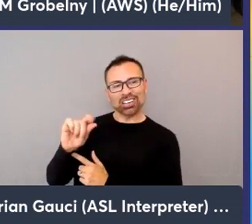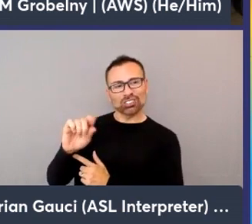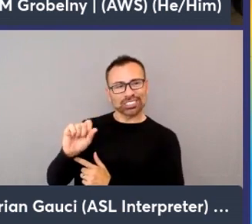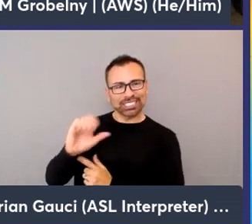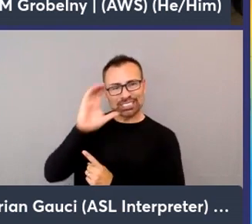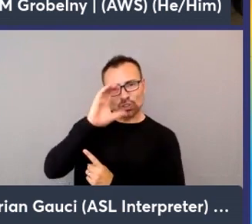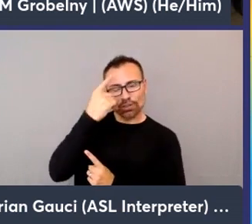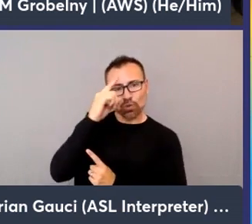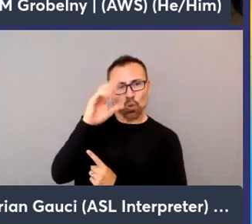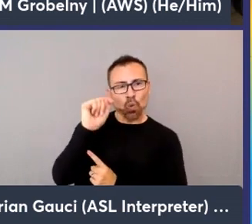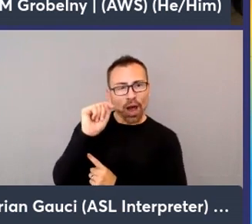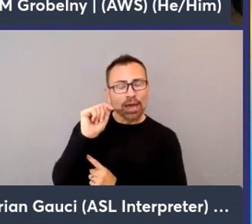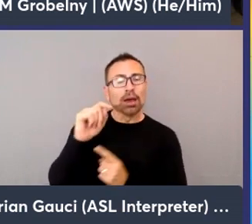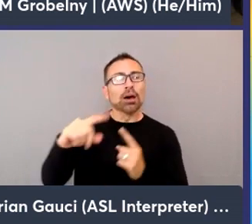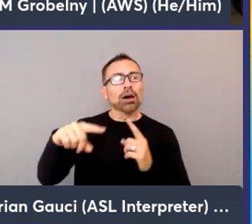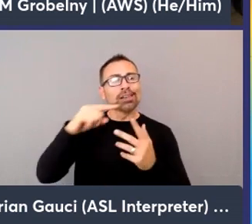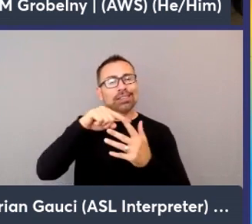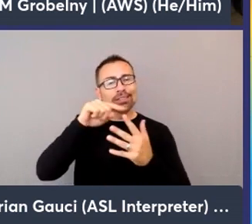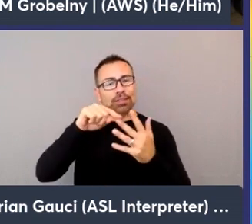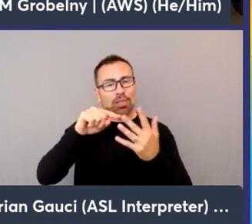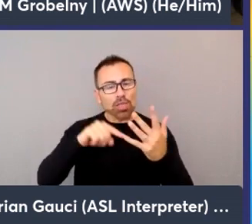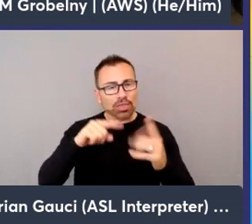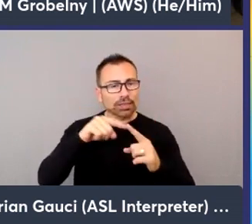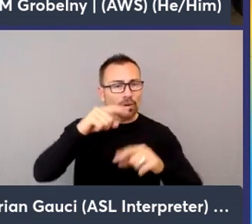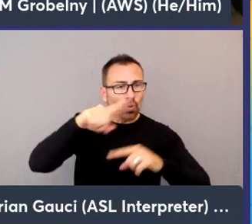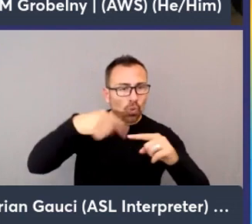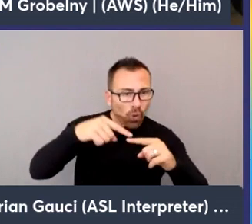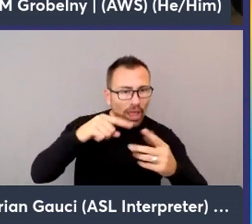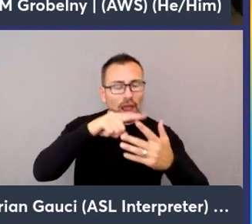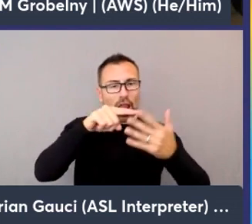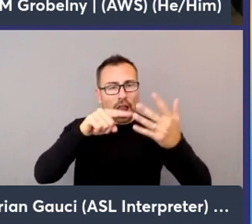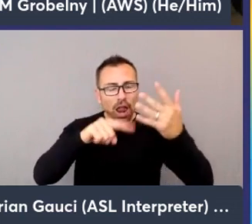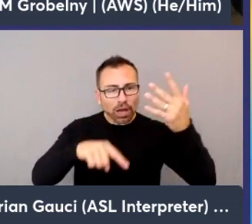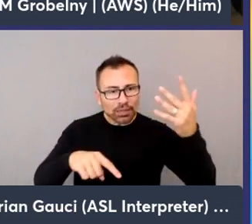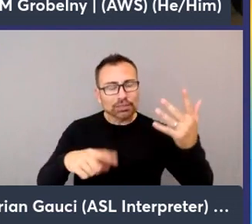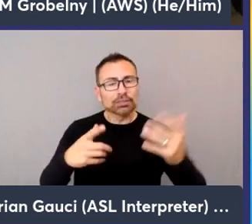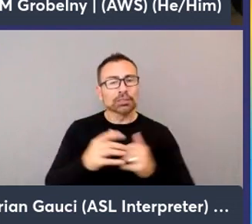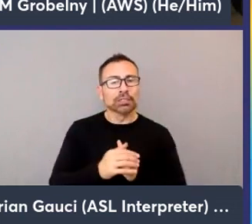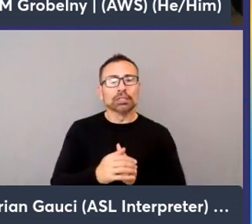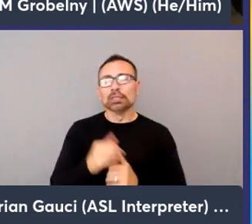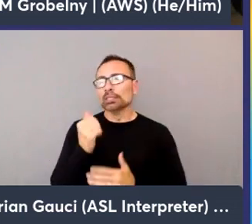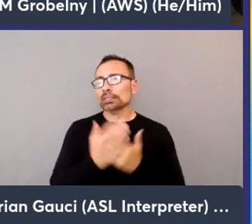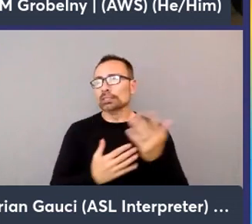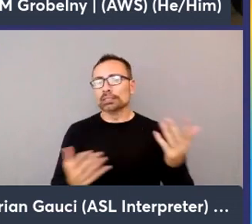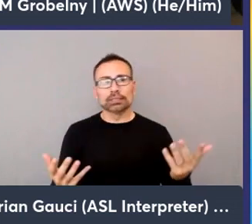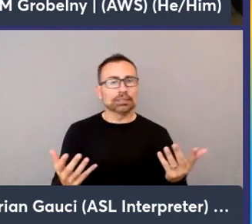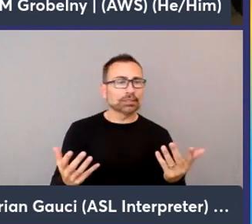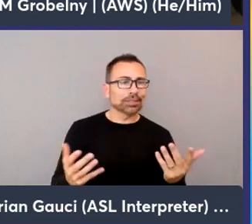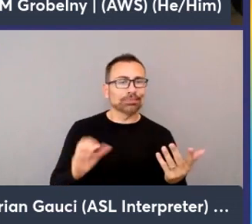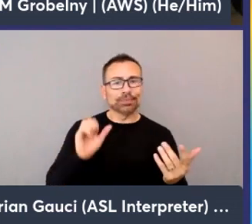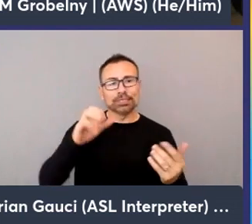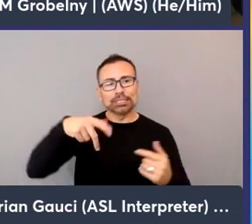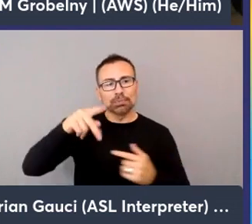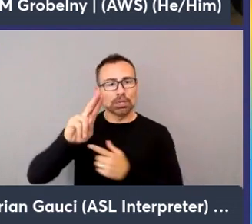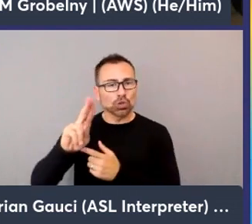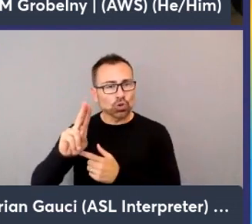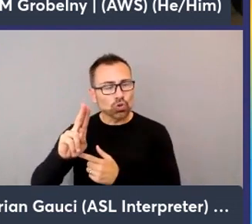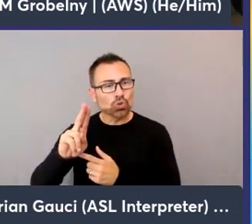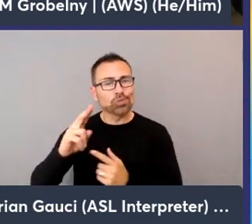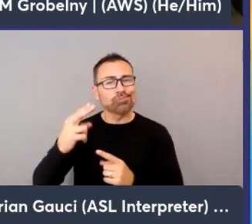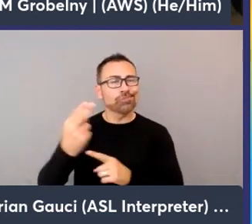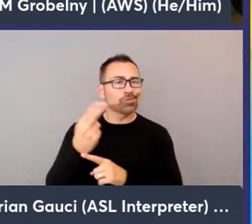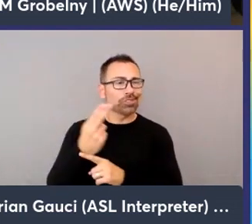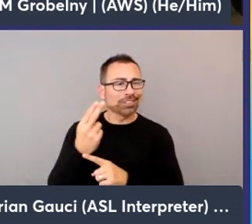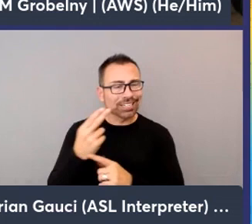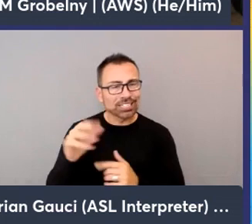in time or even, you know, going back some aggregates of CPU utilization over days, so on and so forth. But